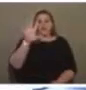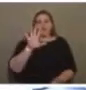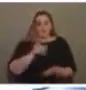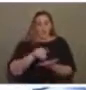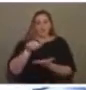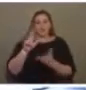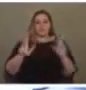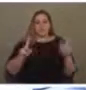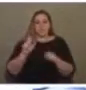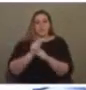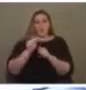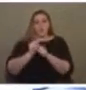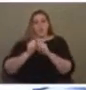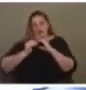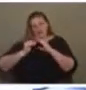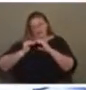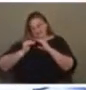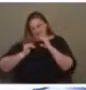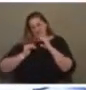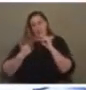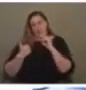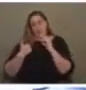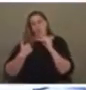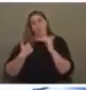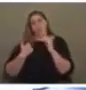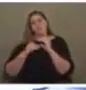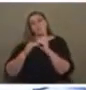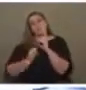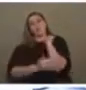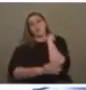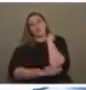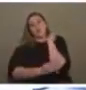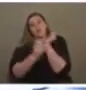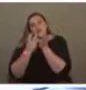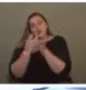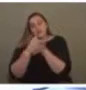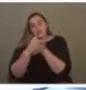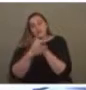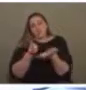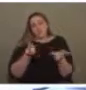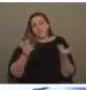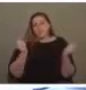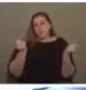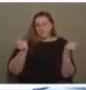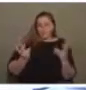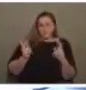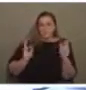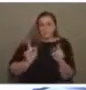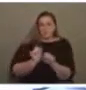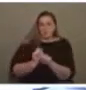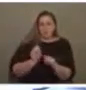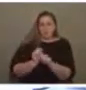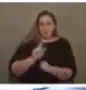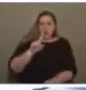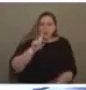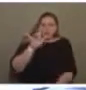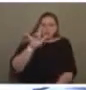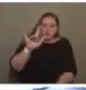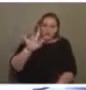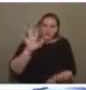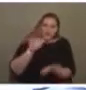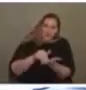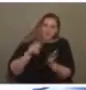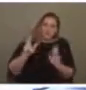Rico today working for below minimum, not for below minimum, for below poverty wages. There's about 125,000 or